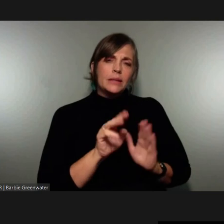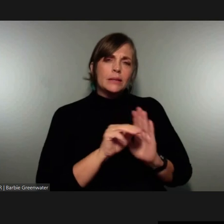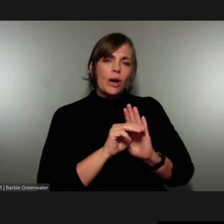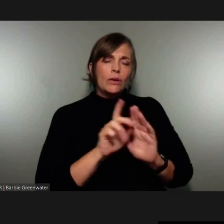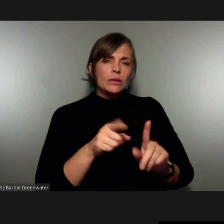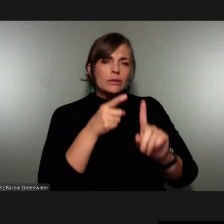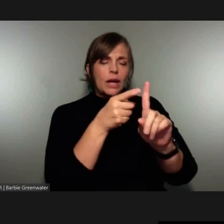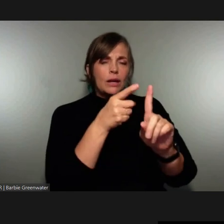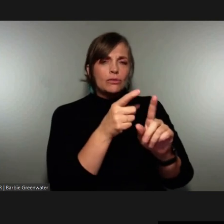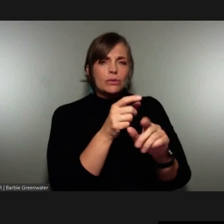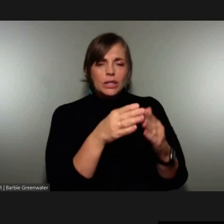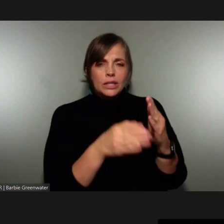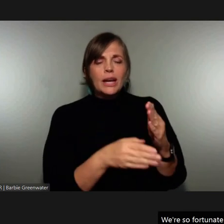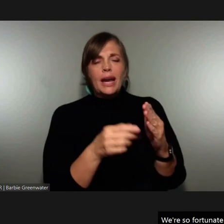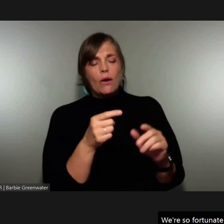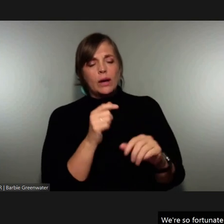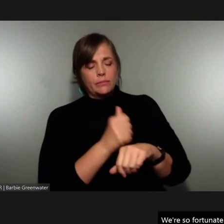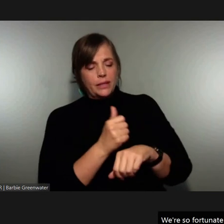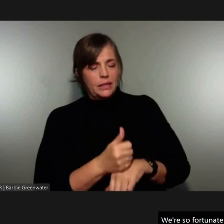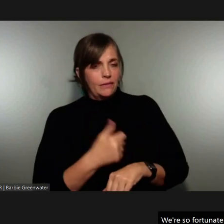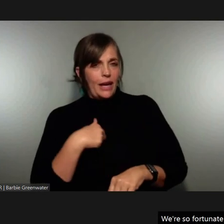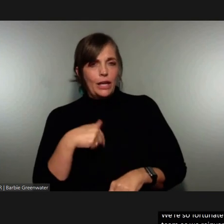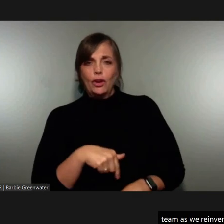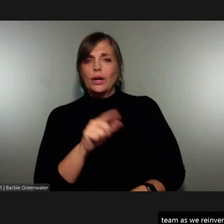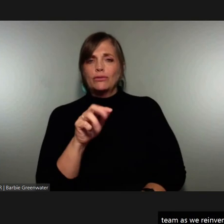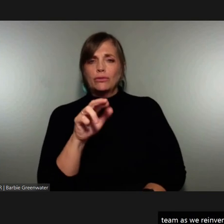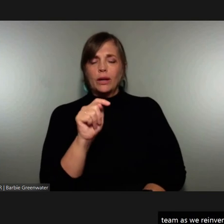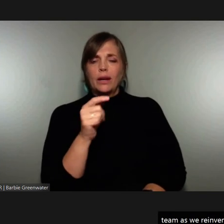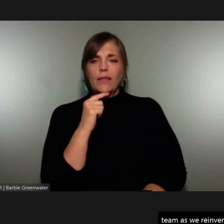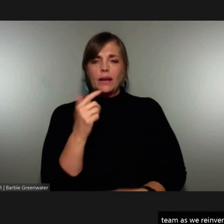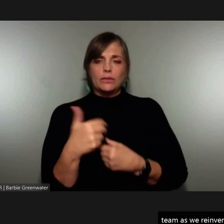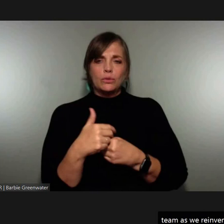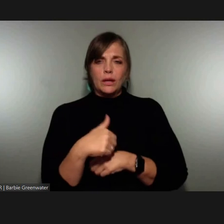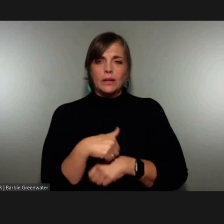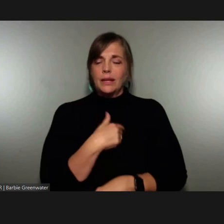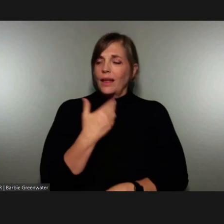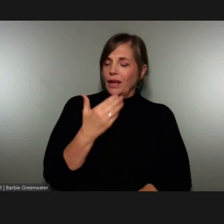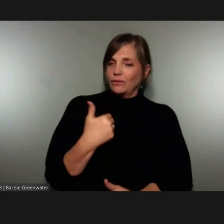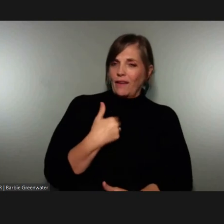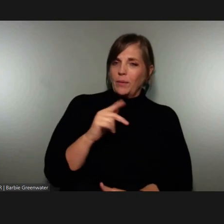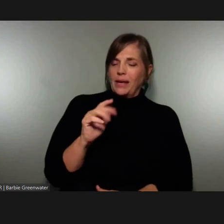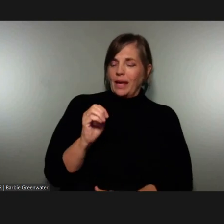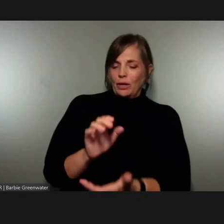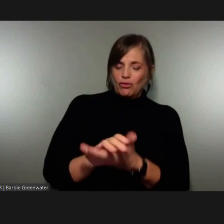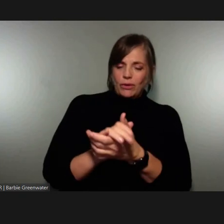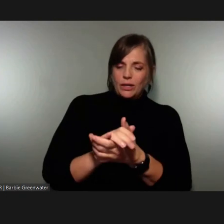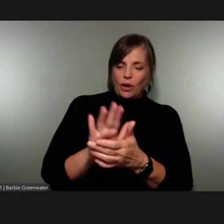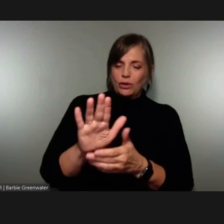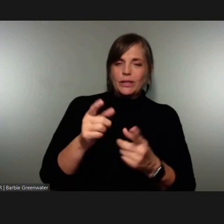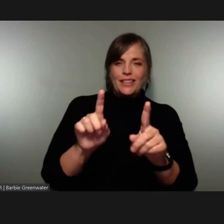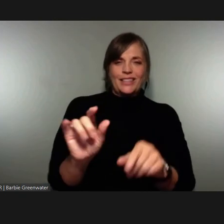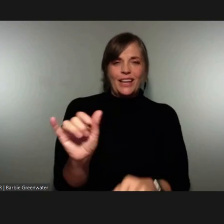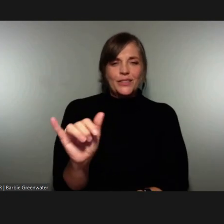success outcomes at TARTA. Thank you so much for being with us. Kim, thanks for having me, and congratulations on your